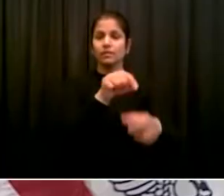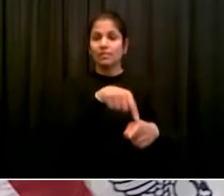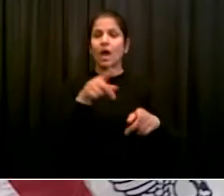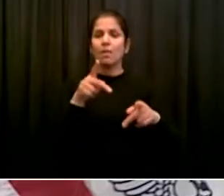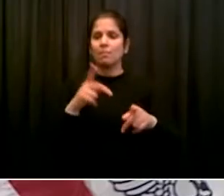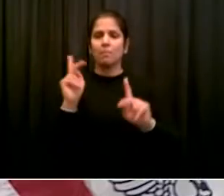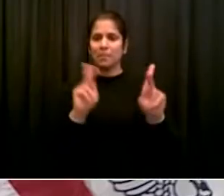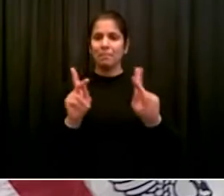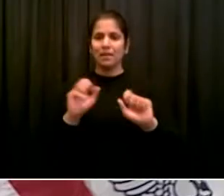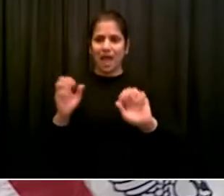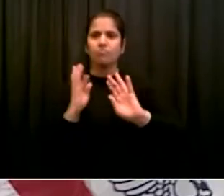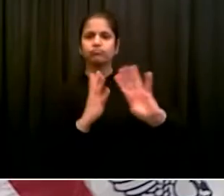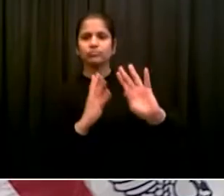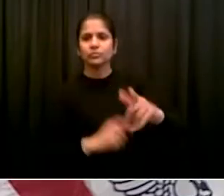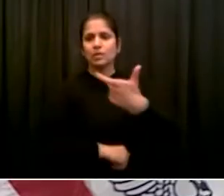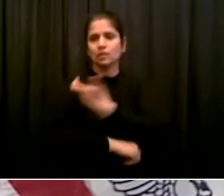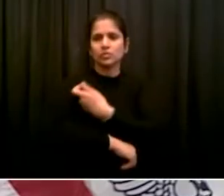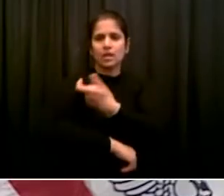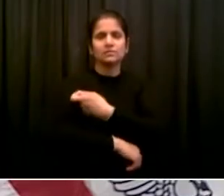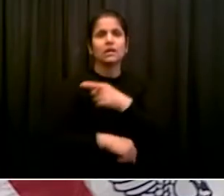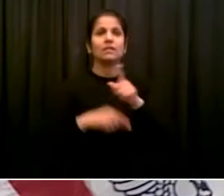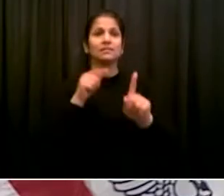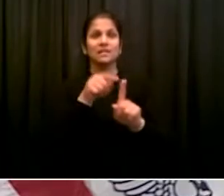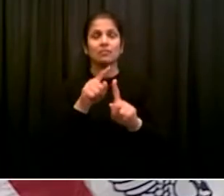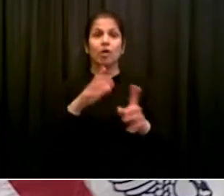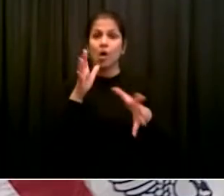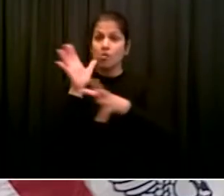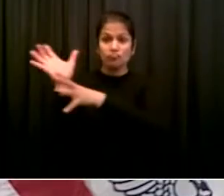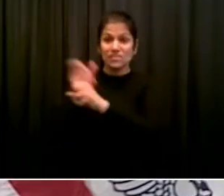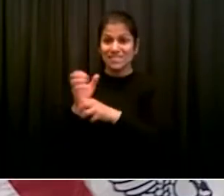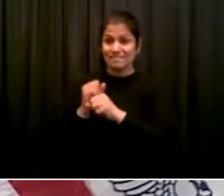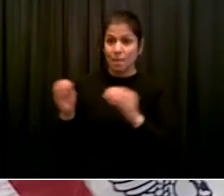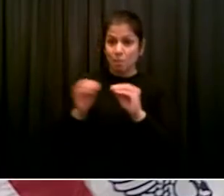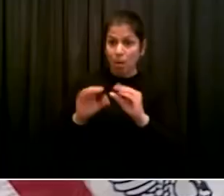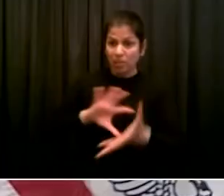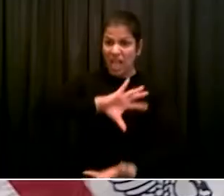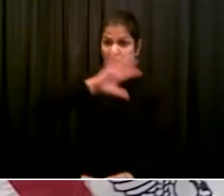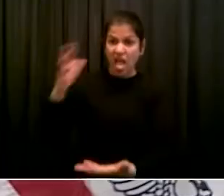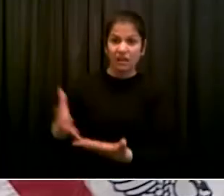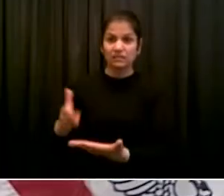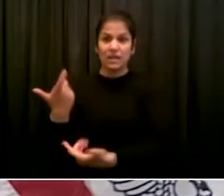of the vaccine. Dr. Choksi, if you want to add, feel free.